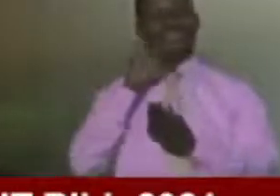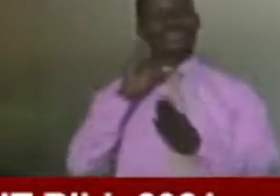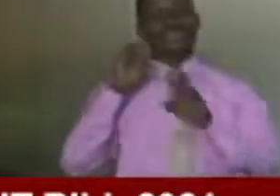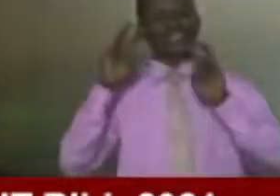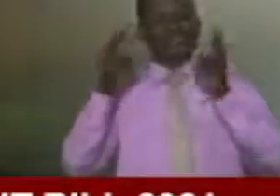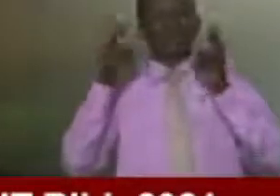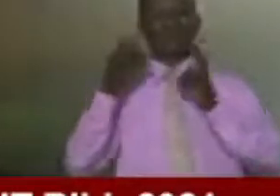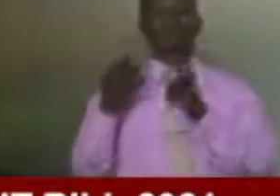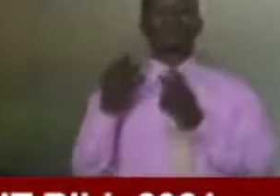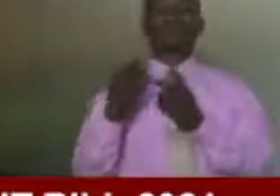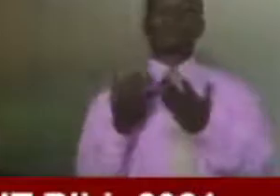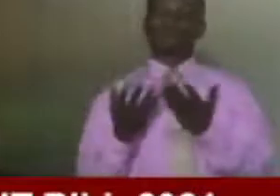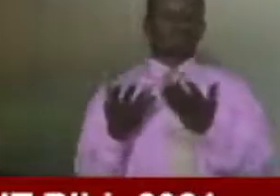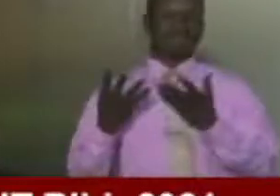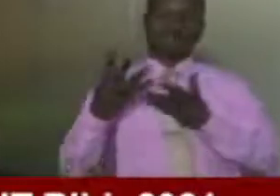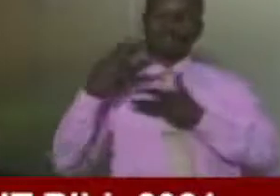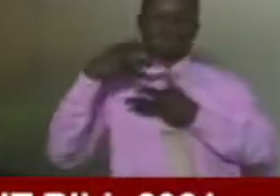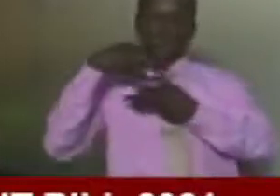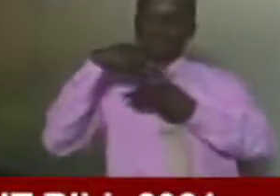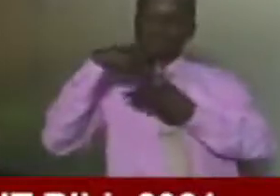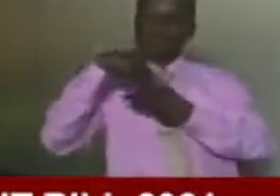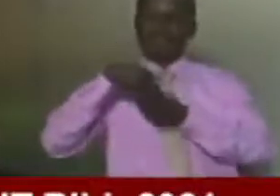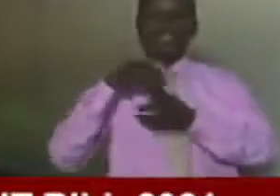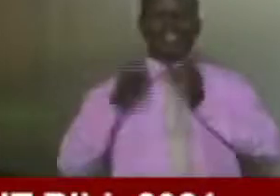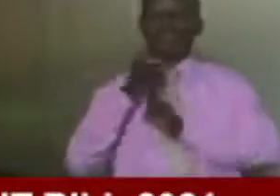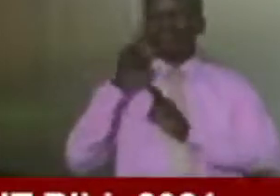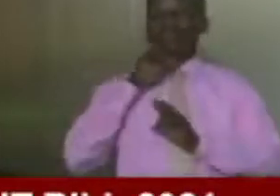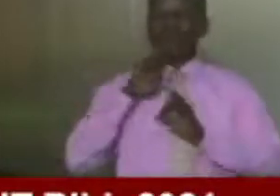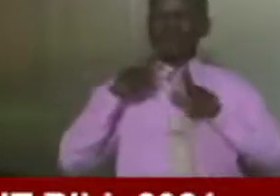overvoting. Clause 51 provides that,